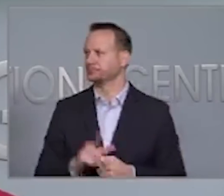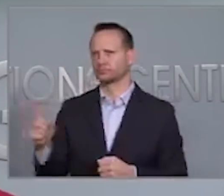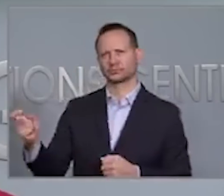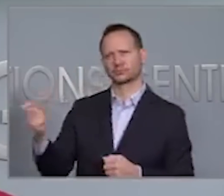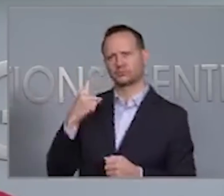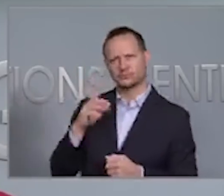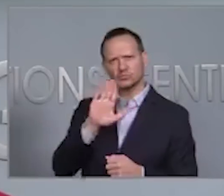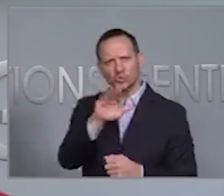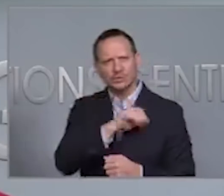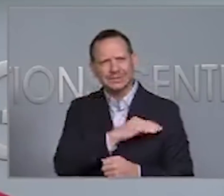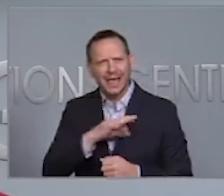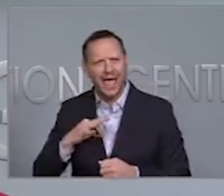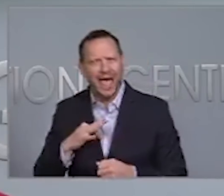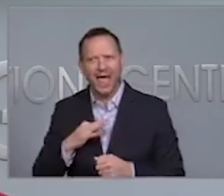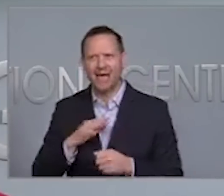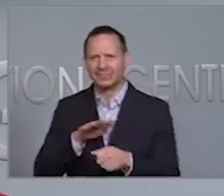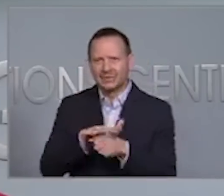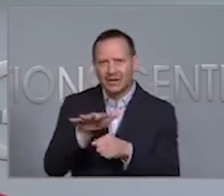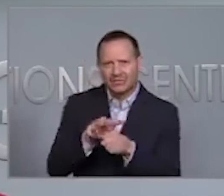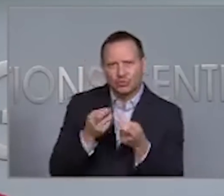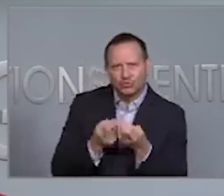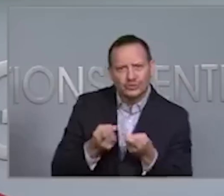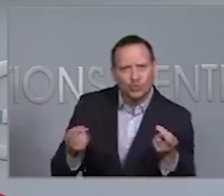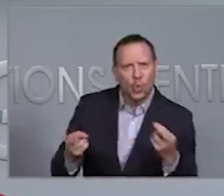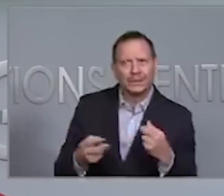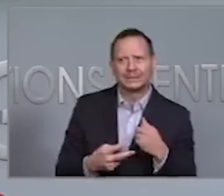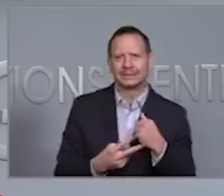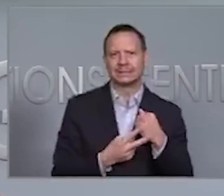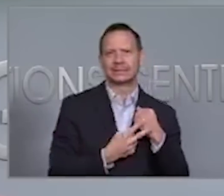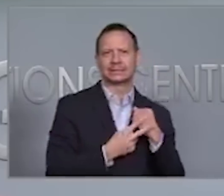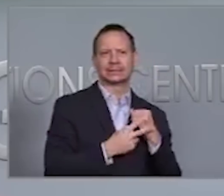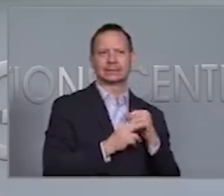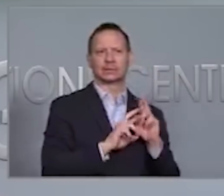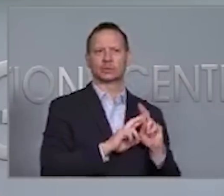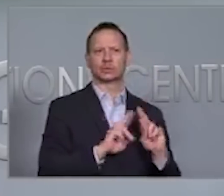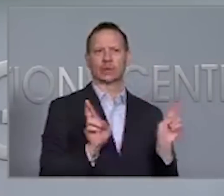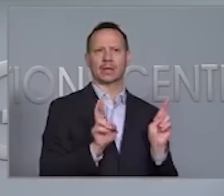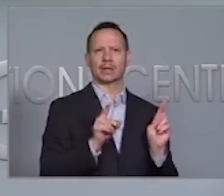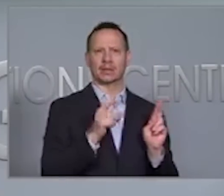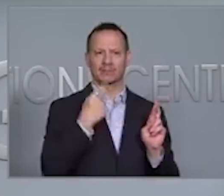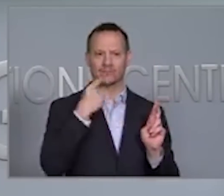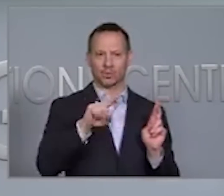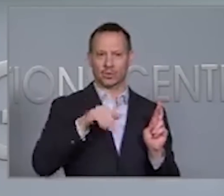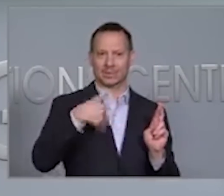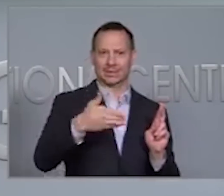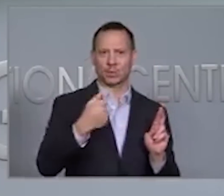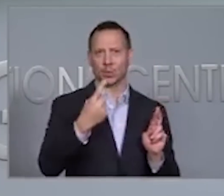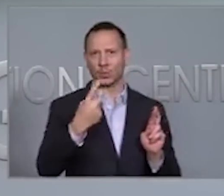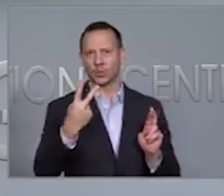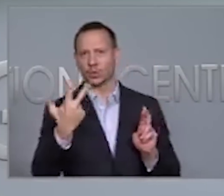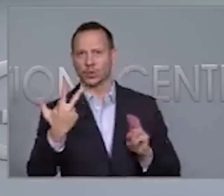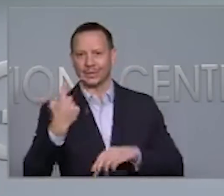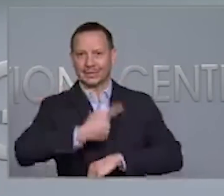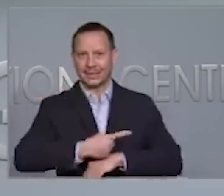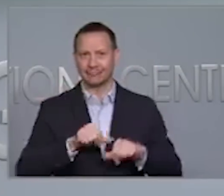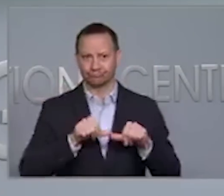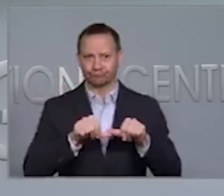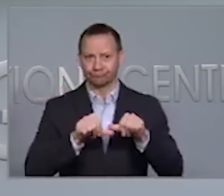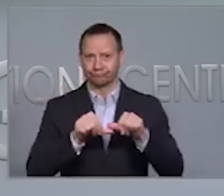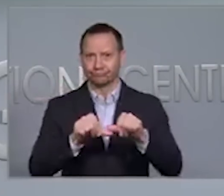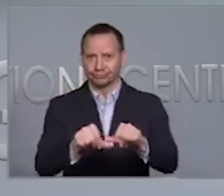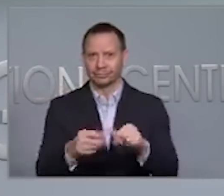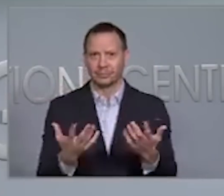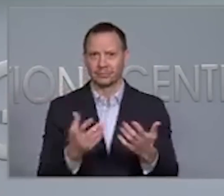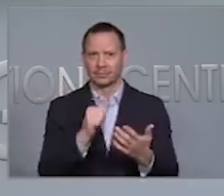or conservation of resources in terms of ensuring that you're able to kind of work over the next several days to clear